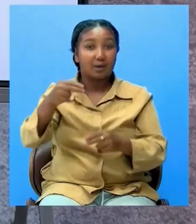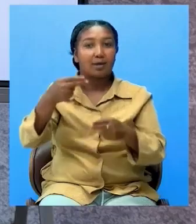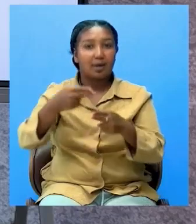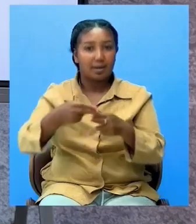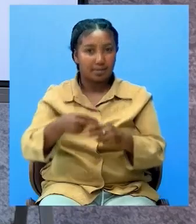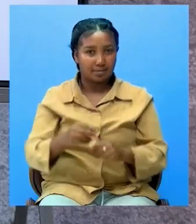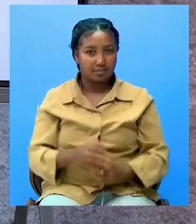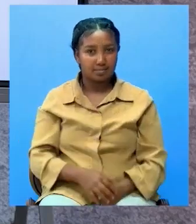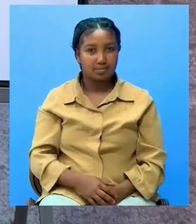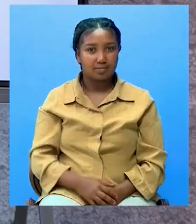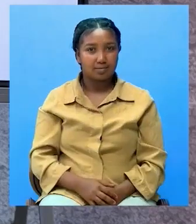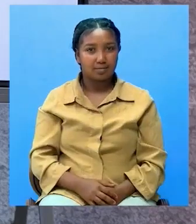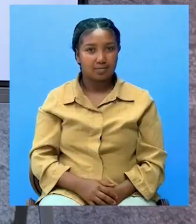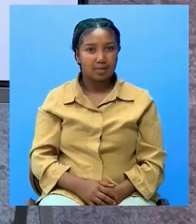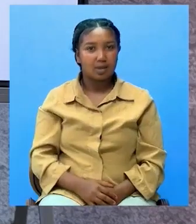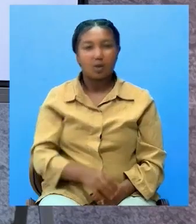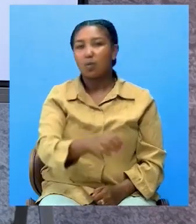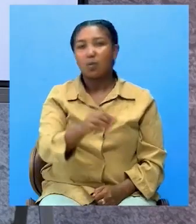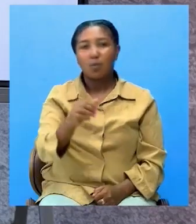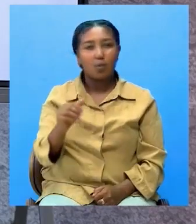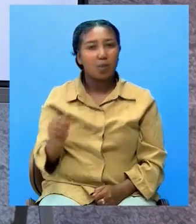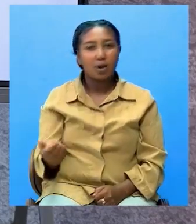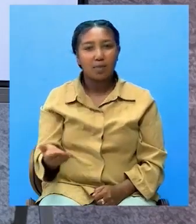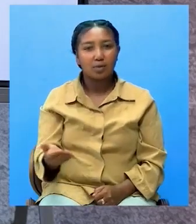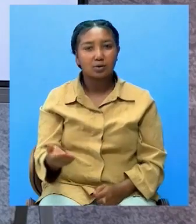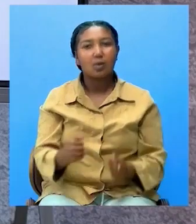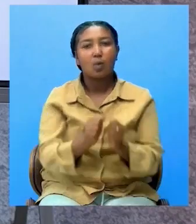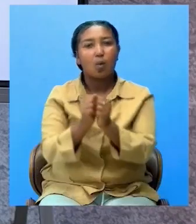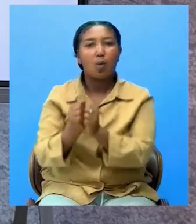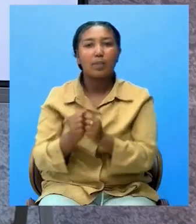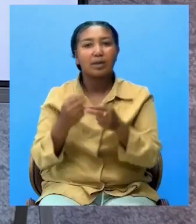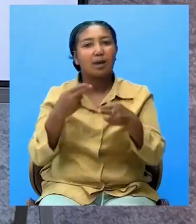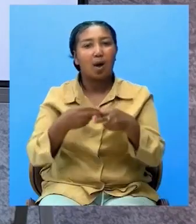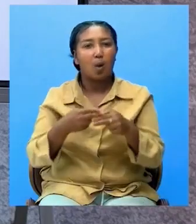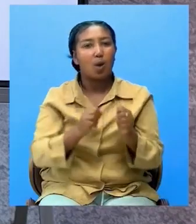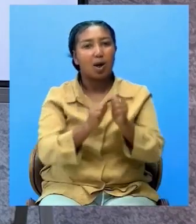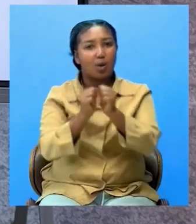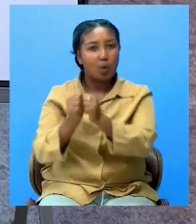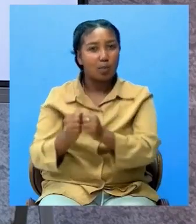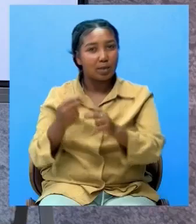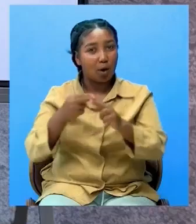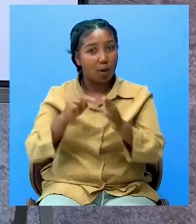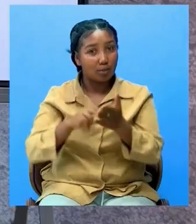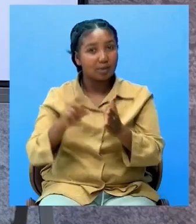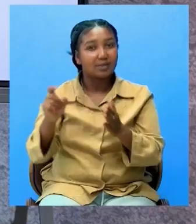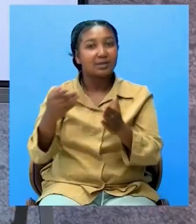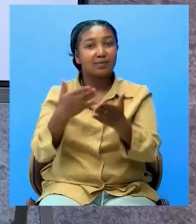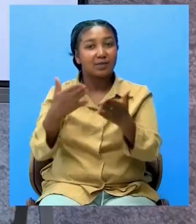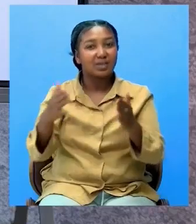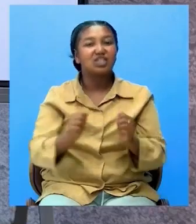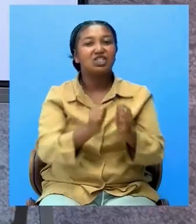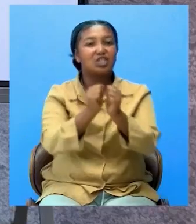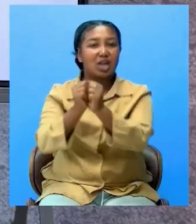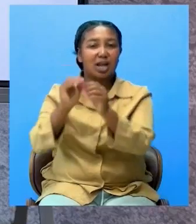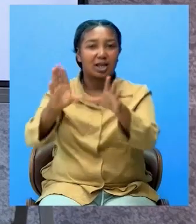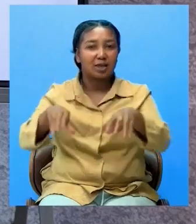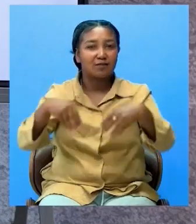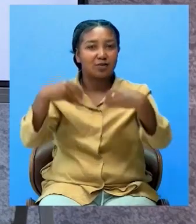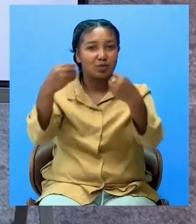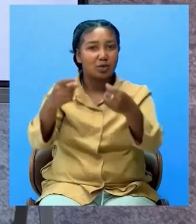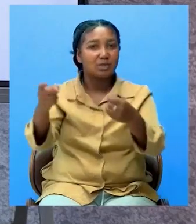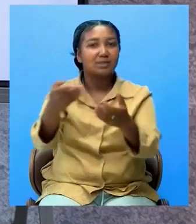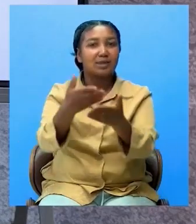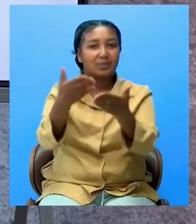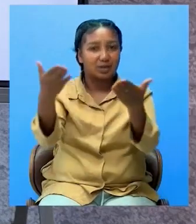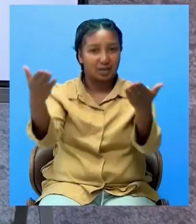Nice, students. What about common noun? Common noun means something which is generally given for